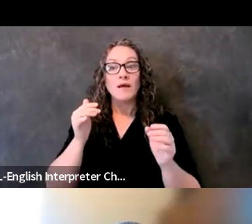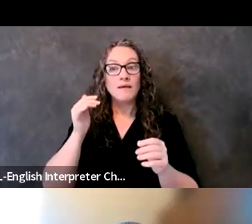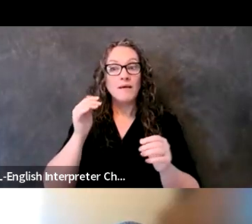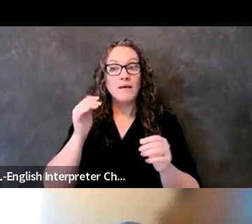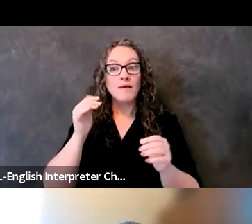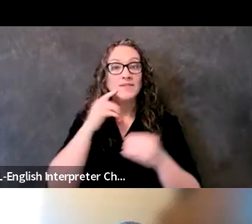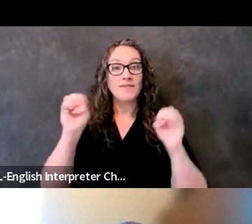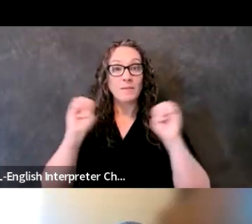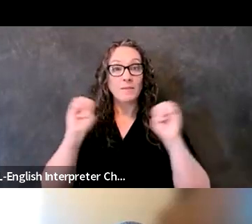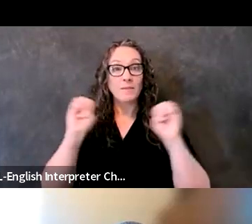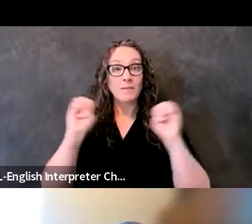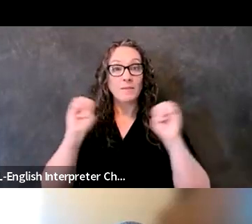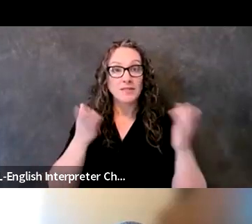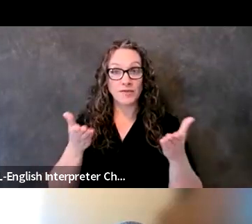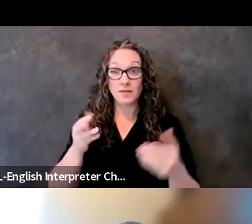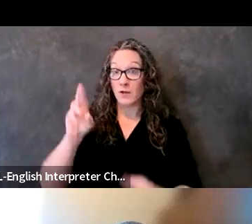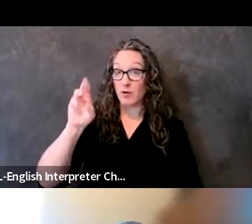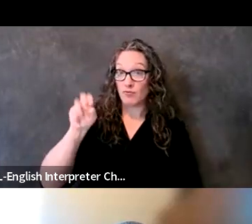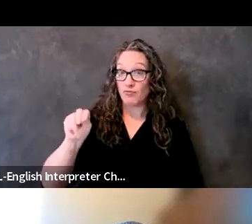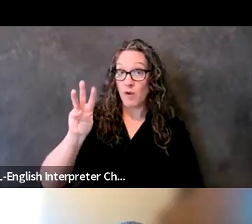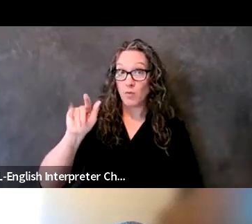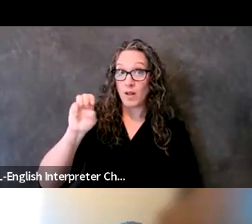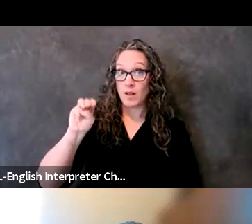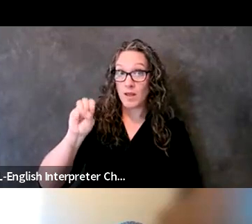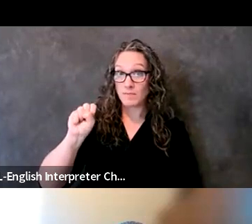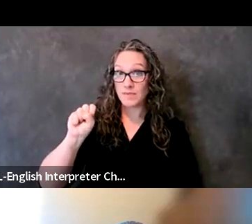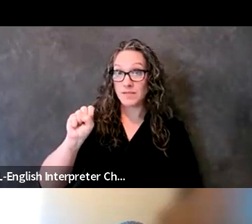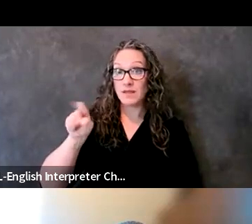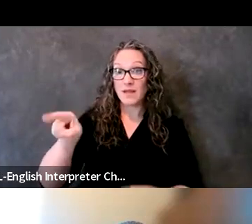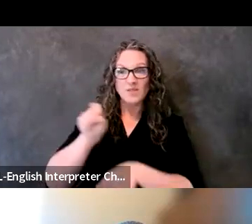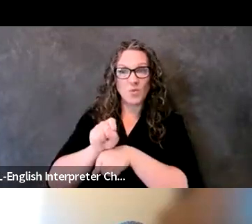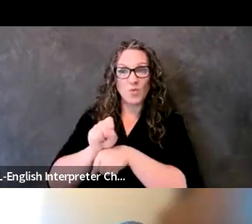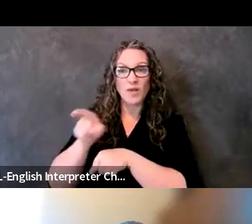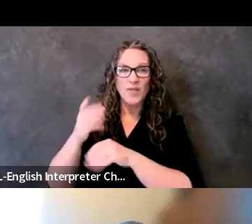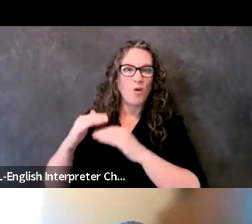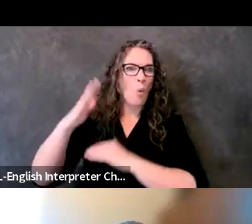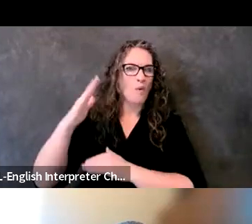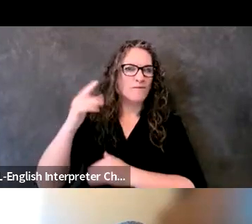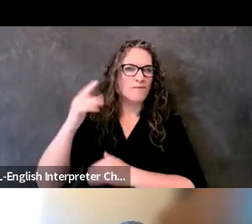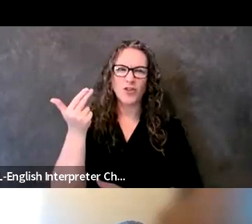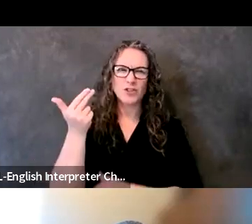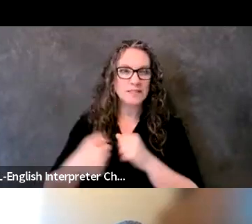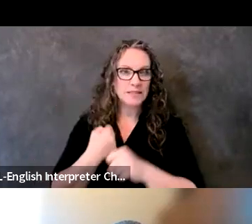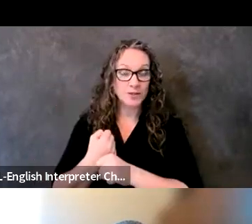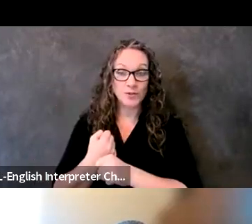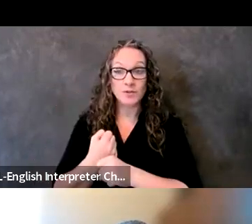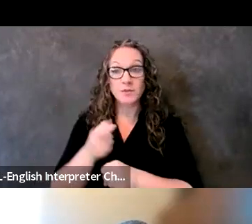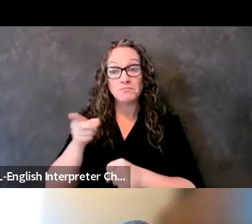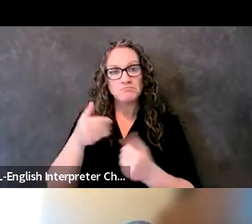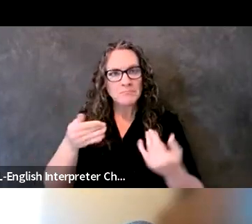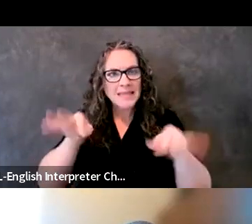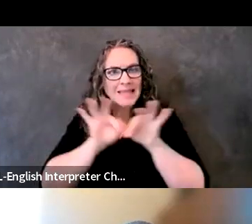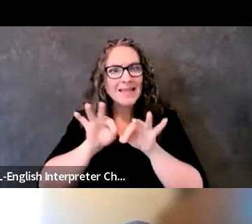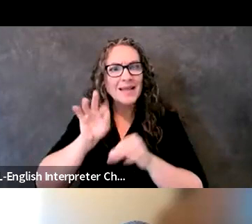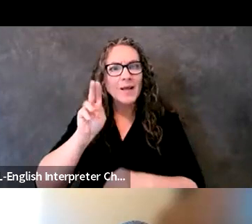that, Ron Williams he's been there for over 13 years, and he has played a key role in